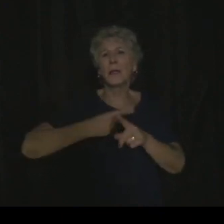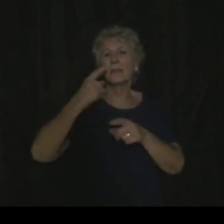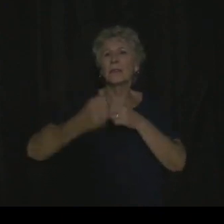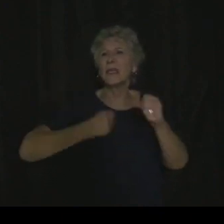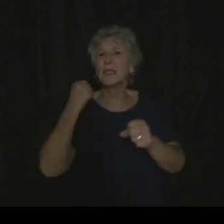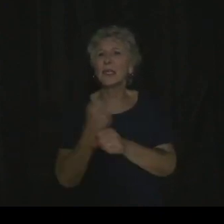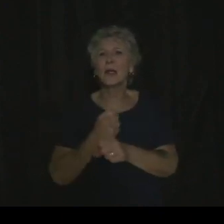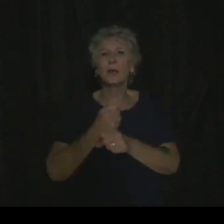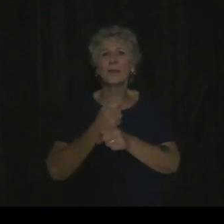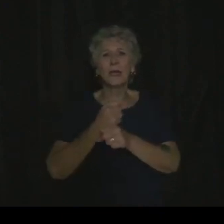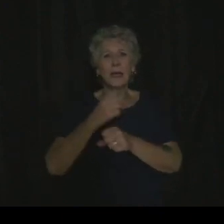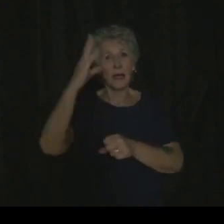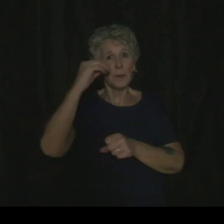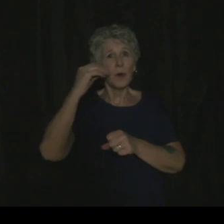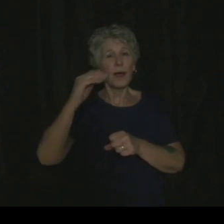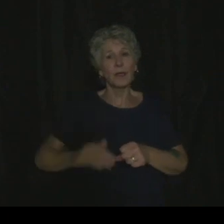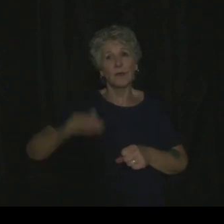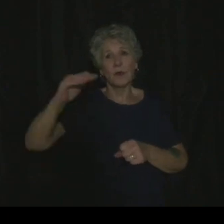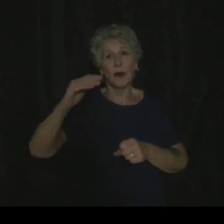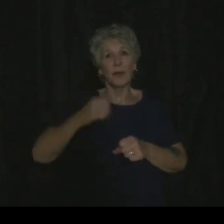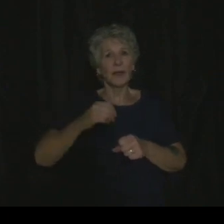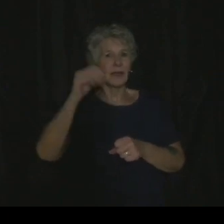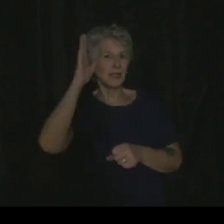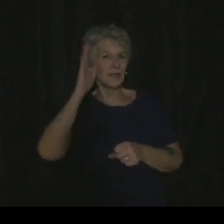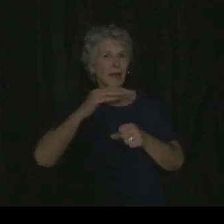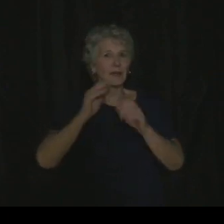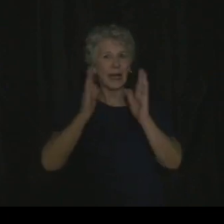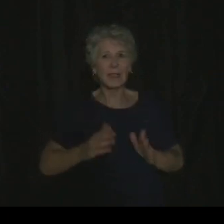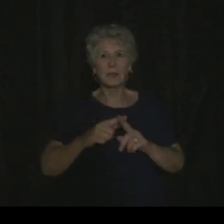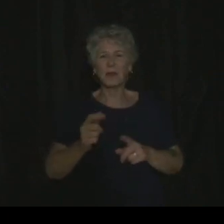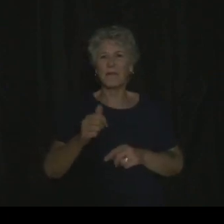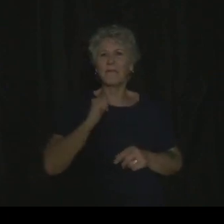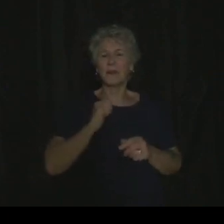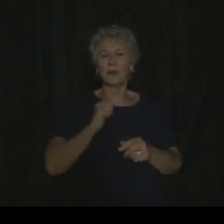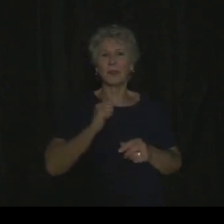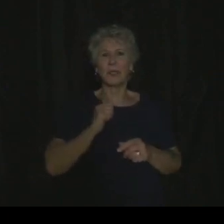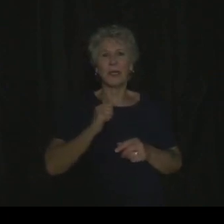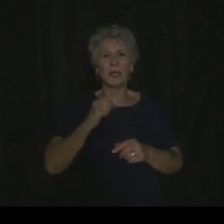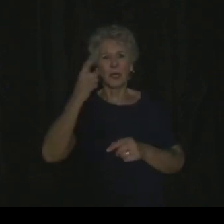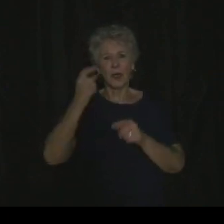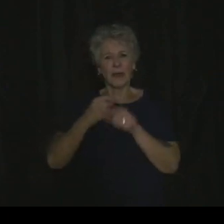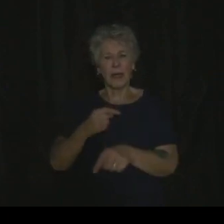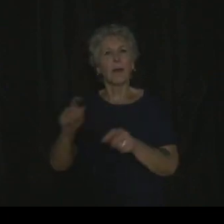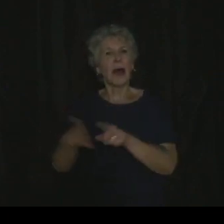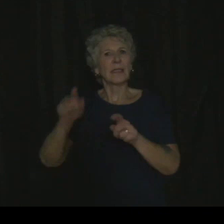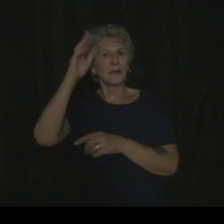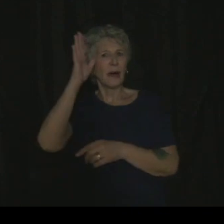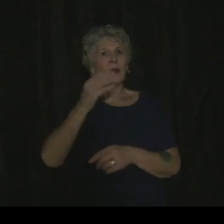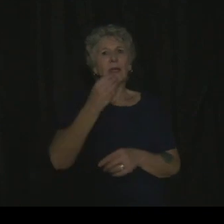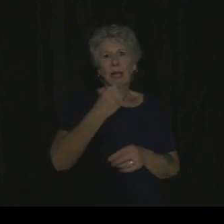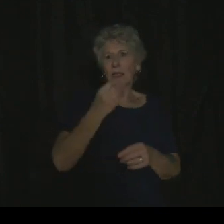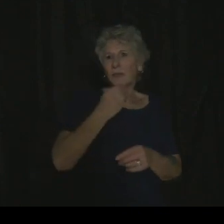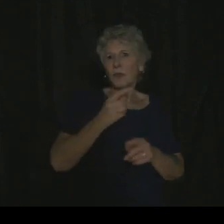years, he lived in his father's house, but he refused to consider him his father. He ate his food, but refused